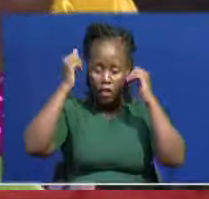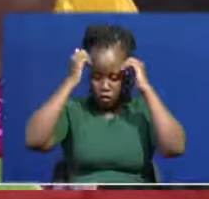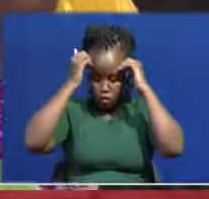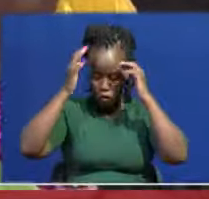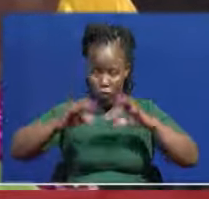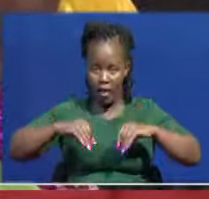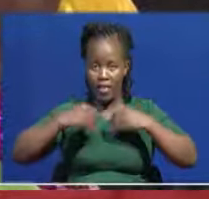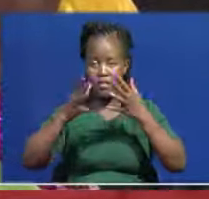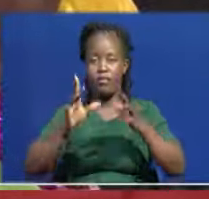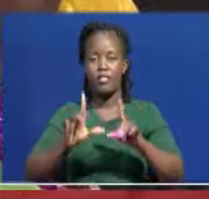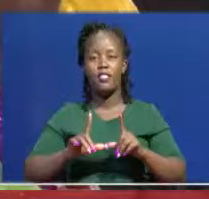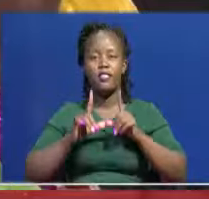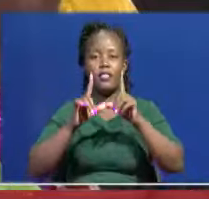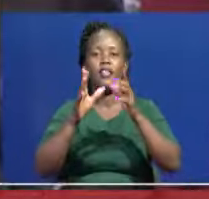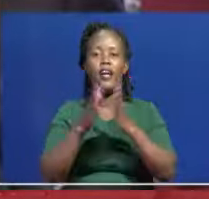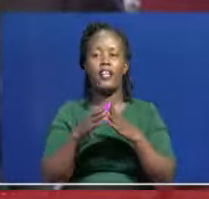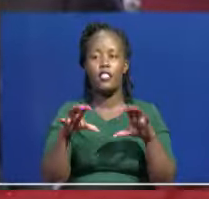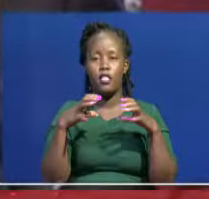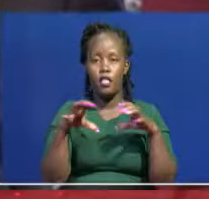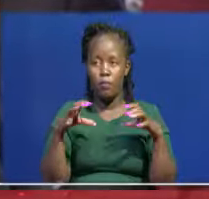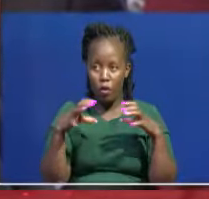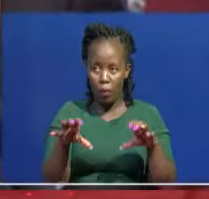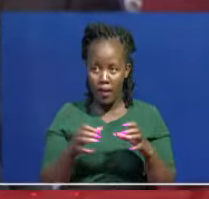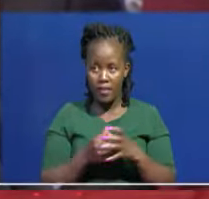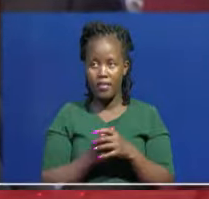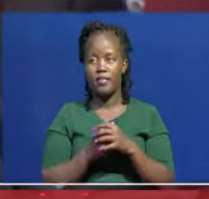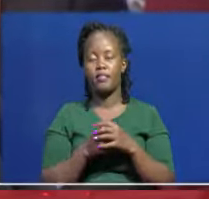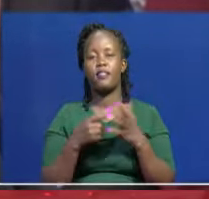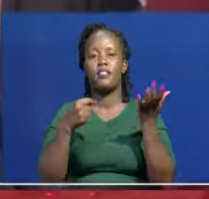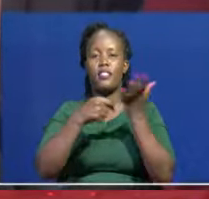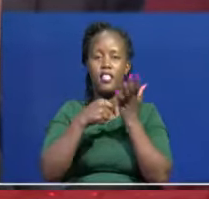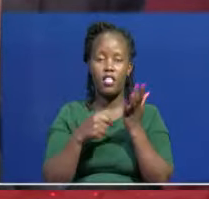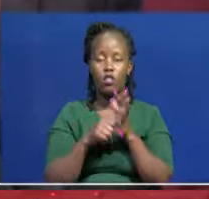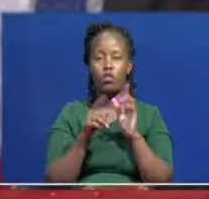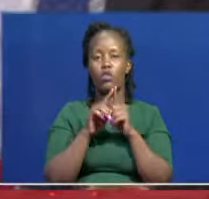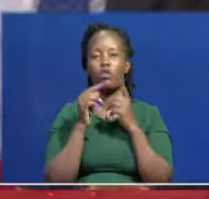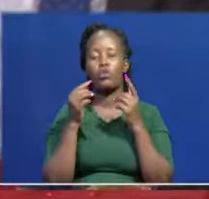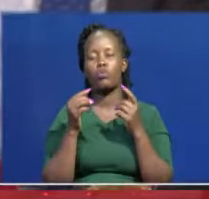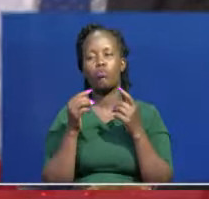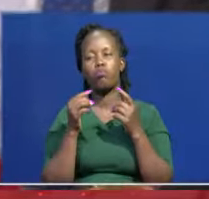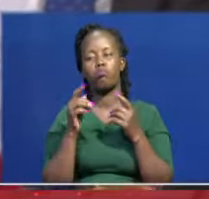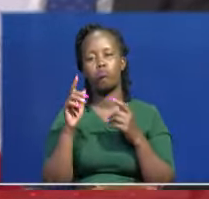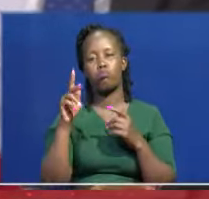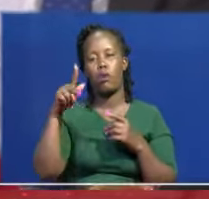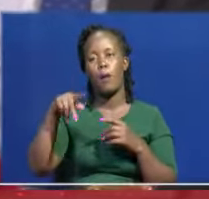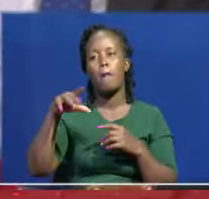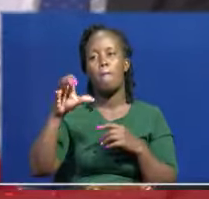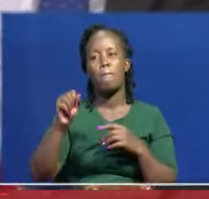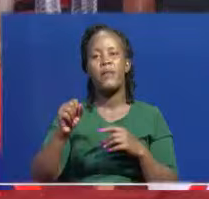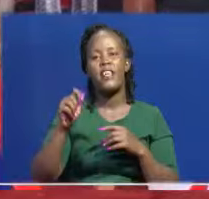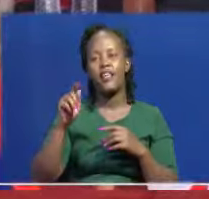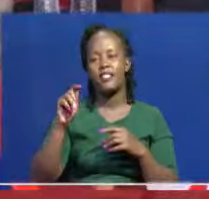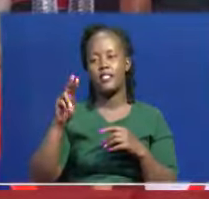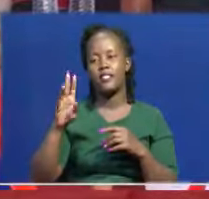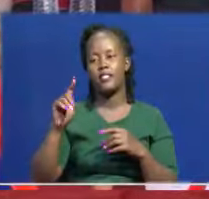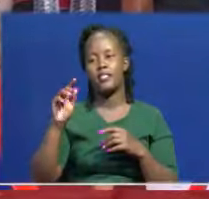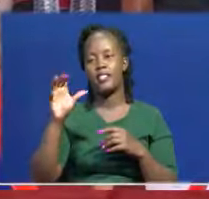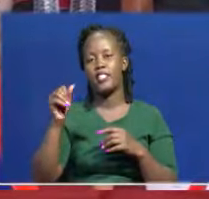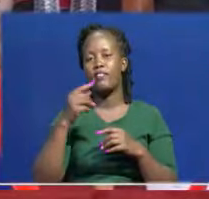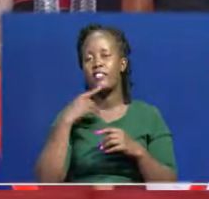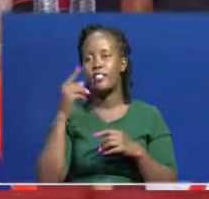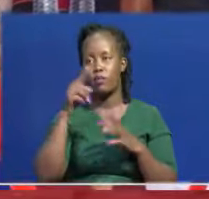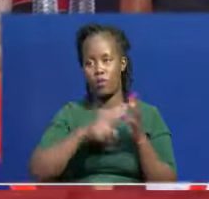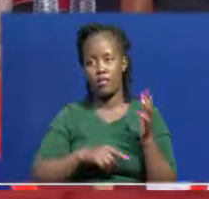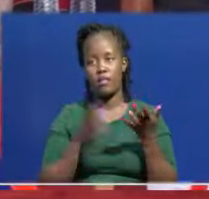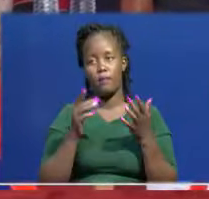and certificates in various technical fields, Technical and Vocational Education Training Principal Secretary said the